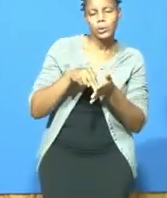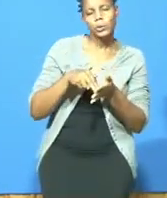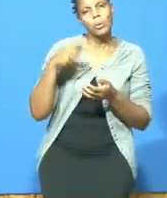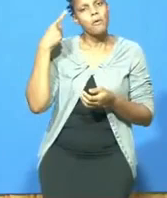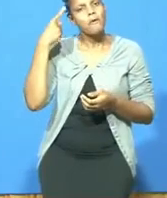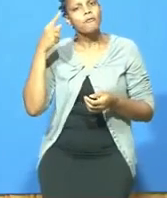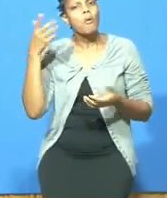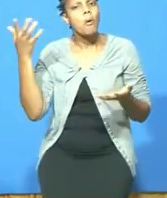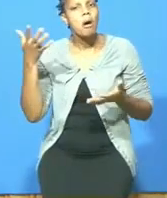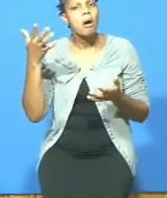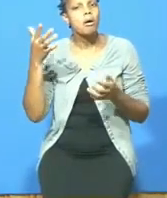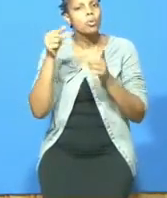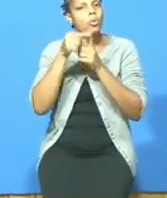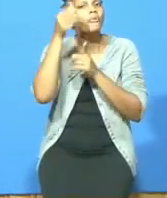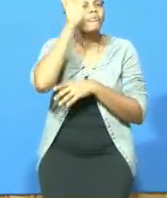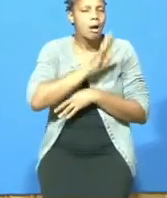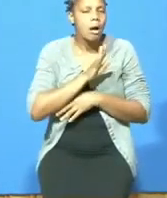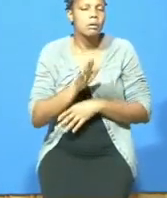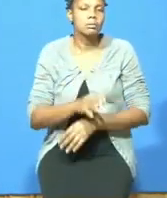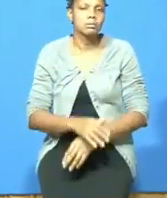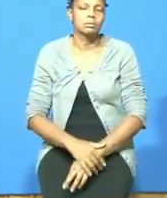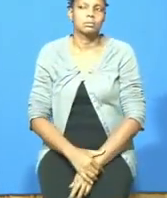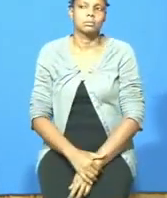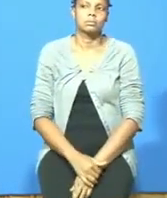for the word of God.